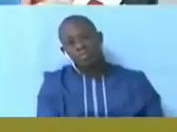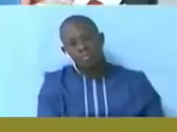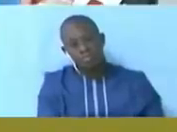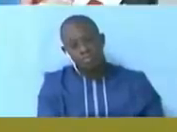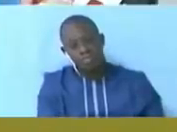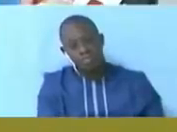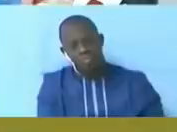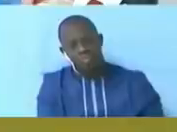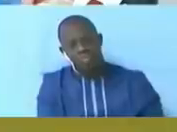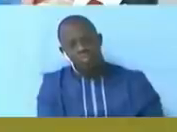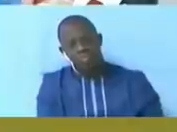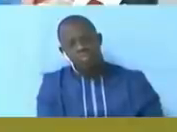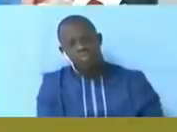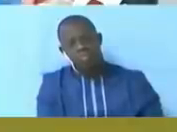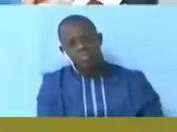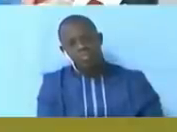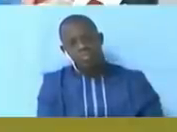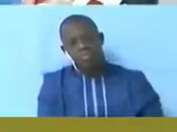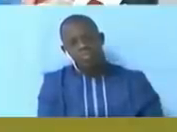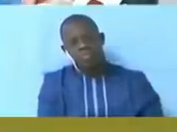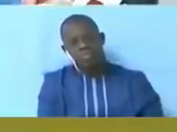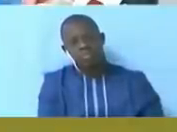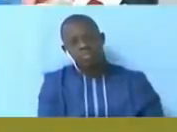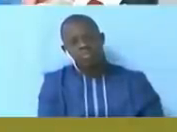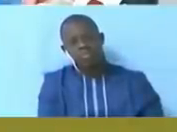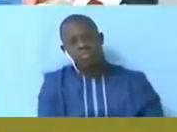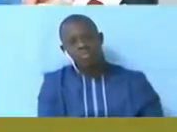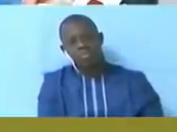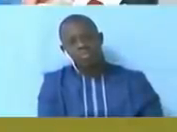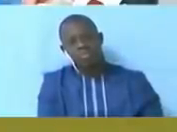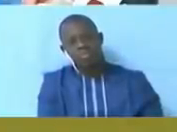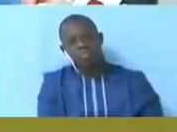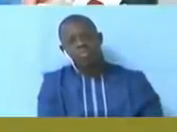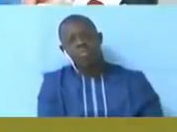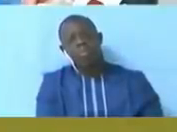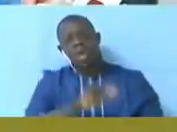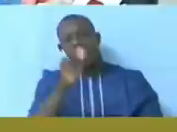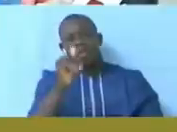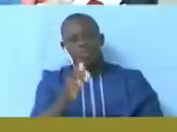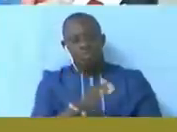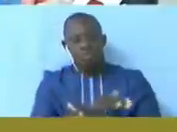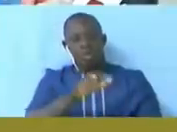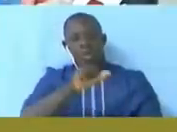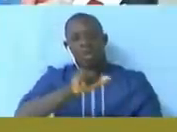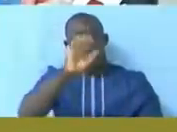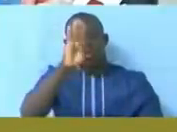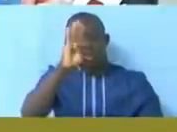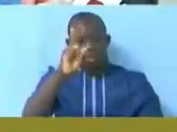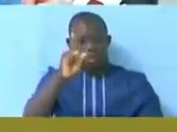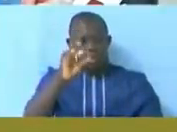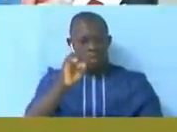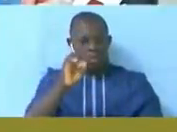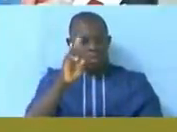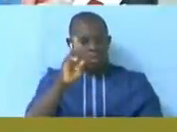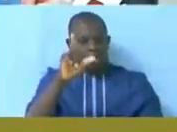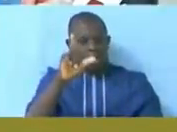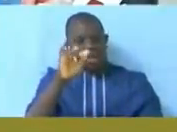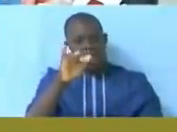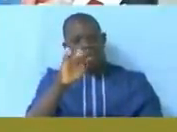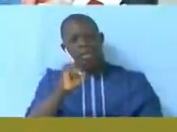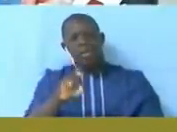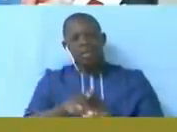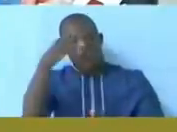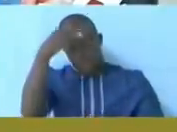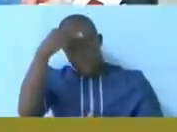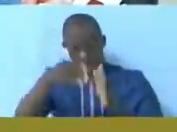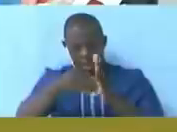I just wanted to make the link that Abla Kujabi was the head of the NIA then. Yes, he was the head of the NIA. Abla Kujabi